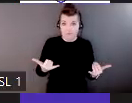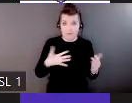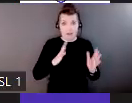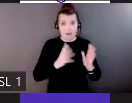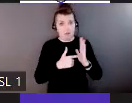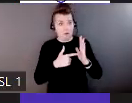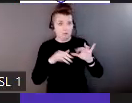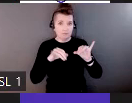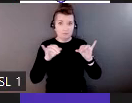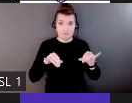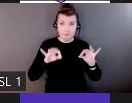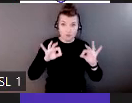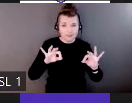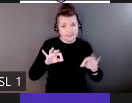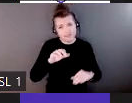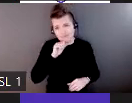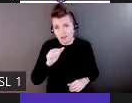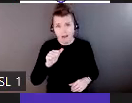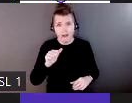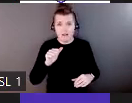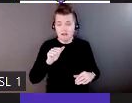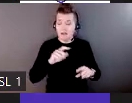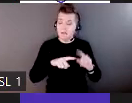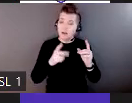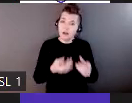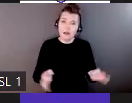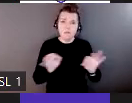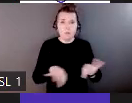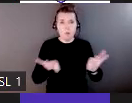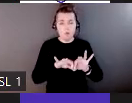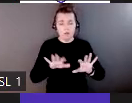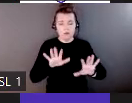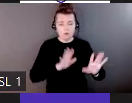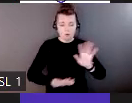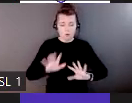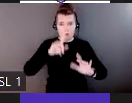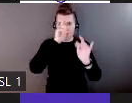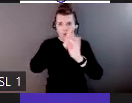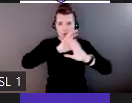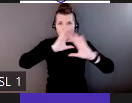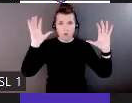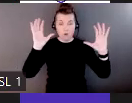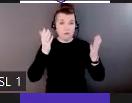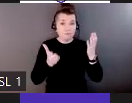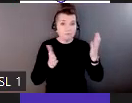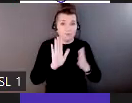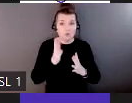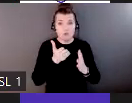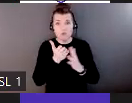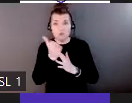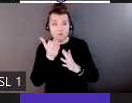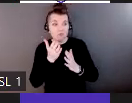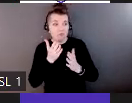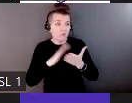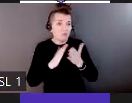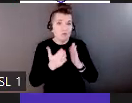important. You need to see the whole picture. Is it through your community officers in your communities? There's community